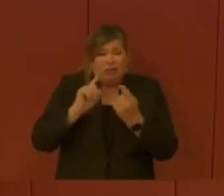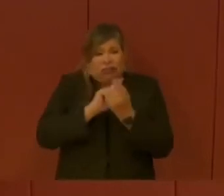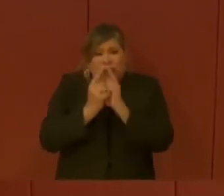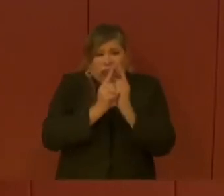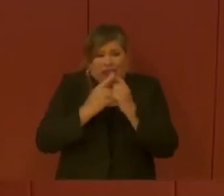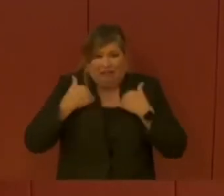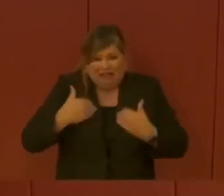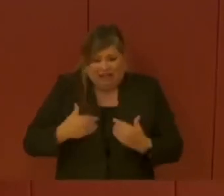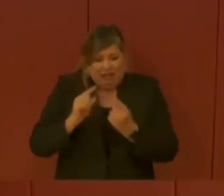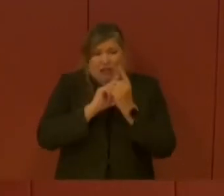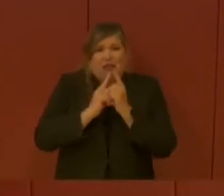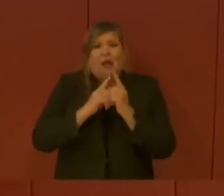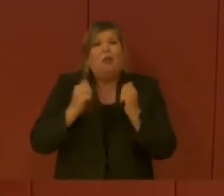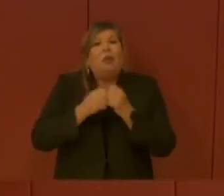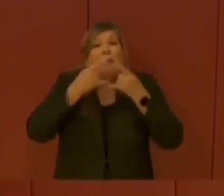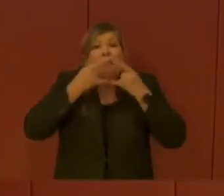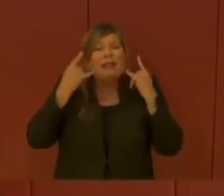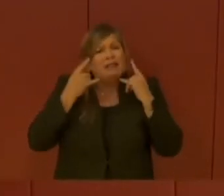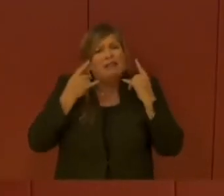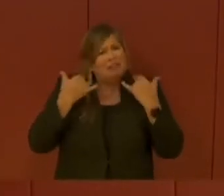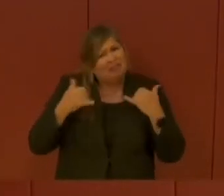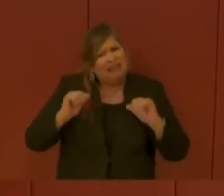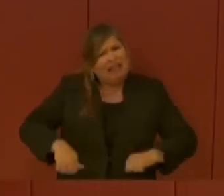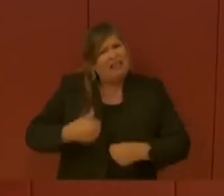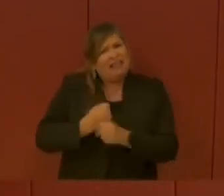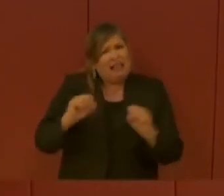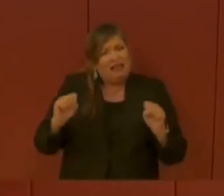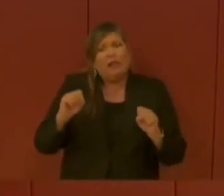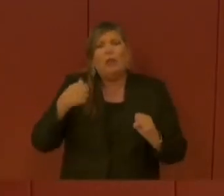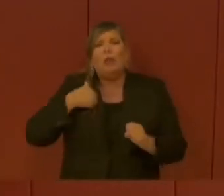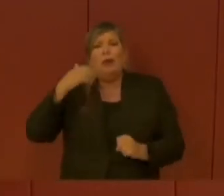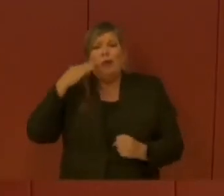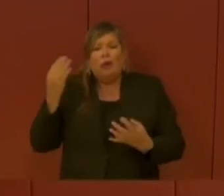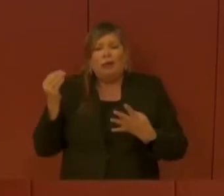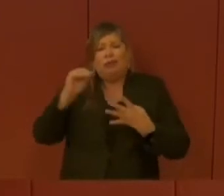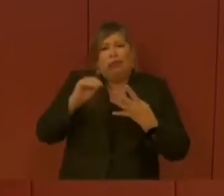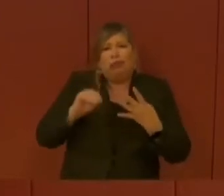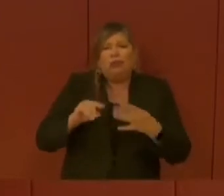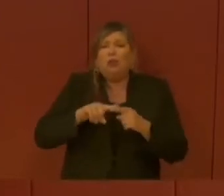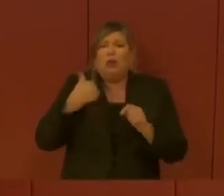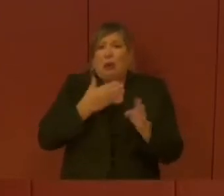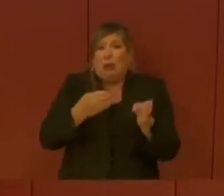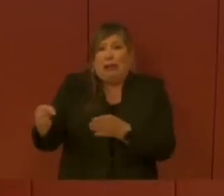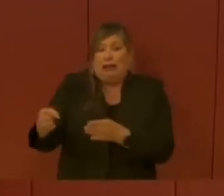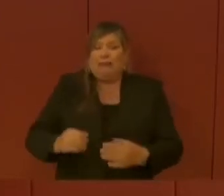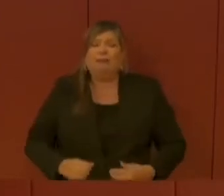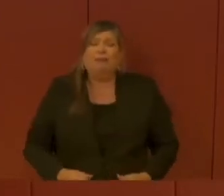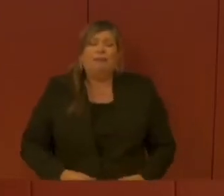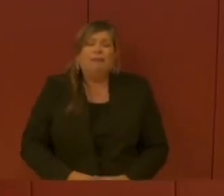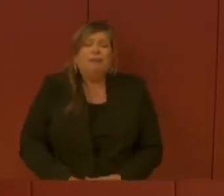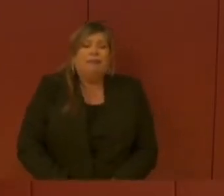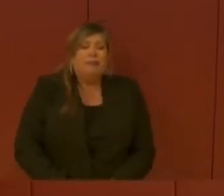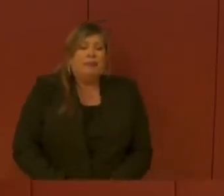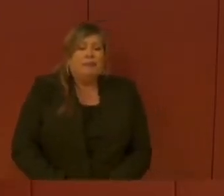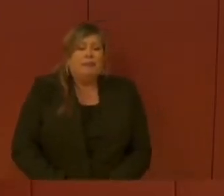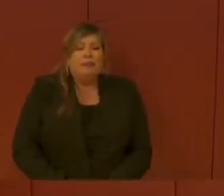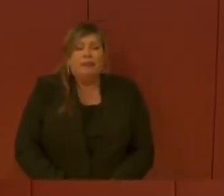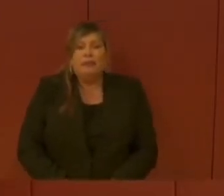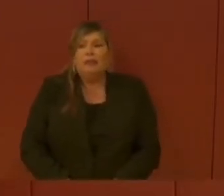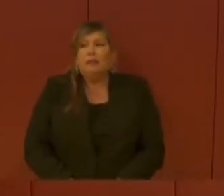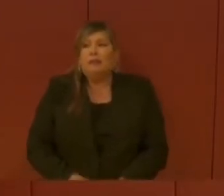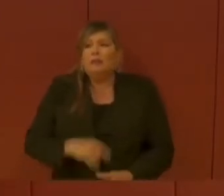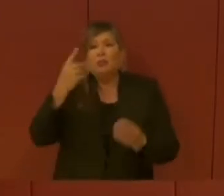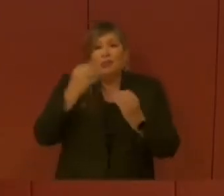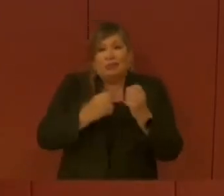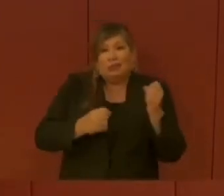that's going to be a key feature of what we put into the blueprint, as the governor had mentioned. And, oh, sorry, just a quick follow-up. Just so when will